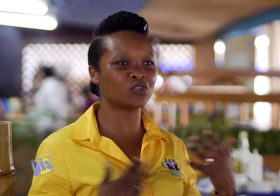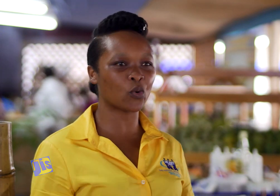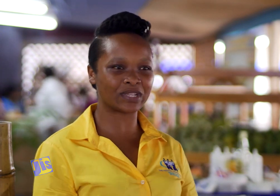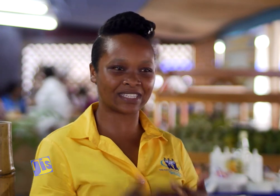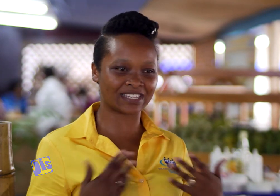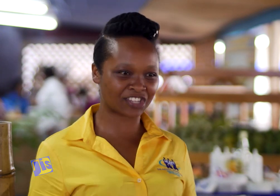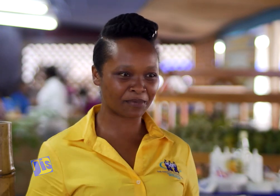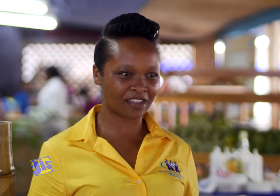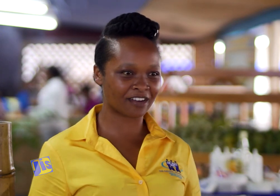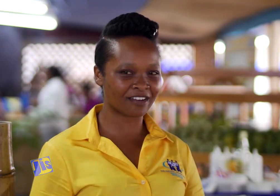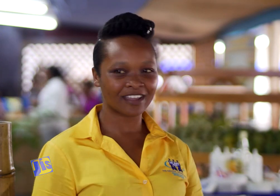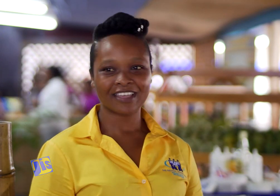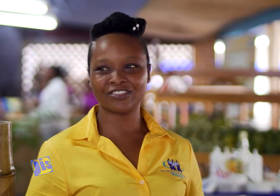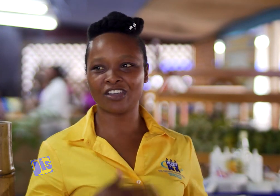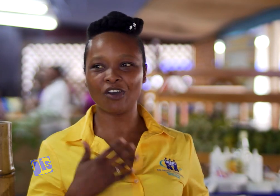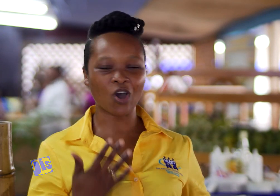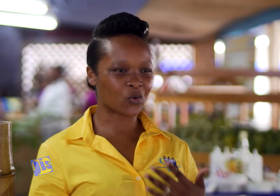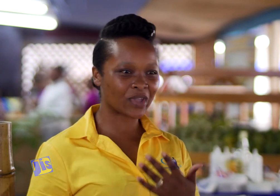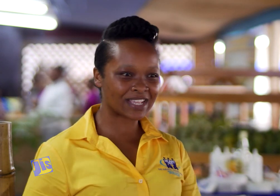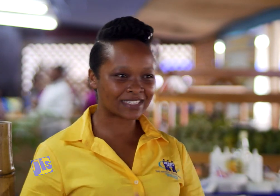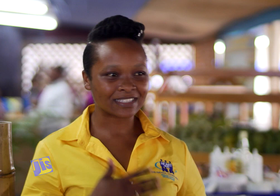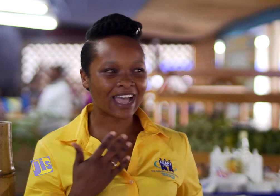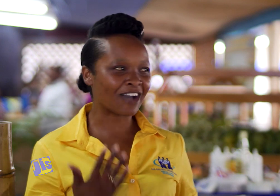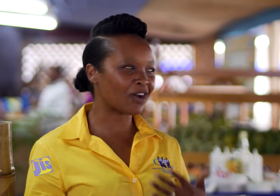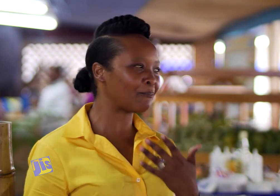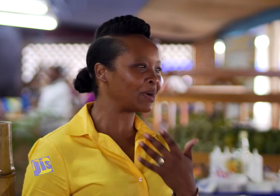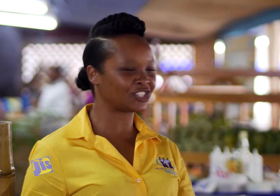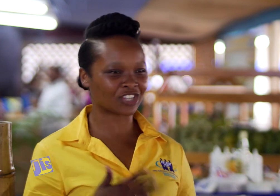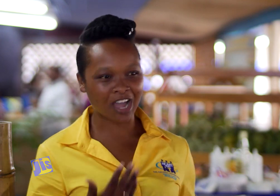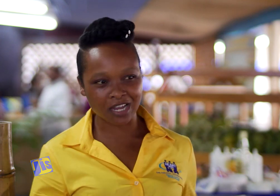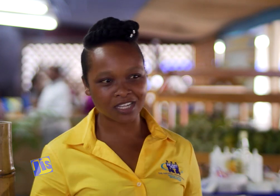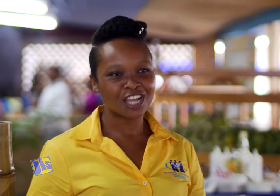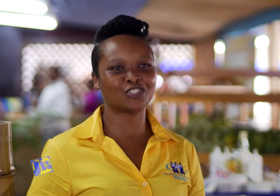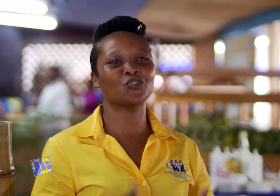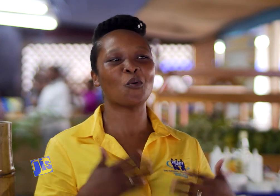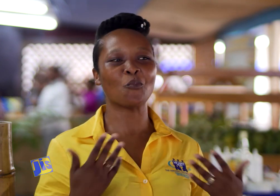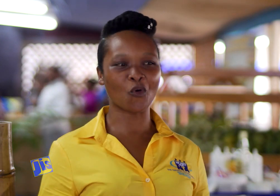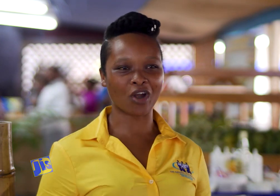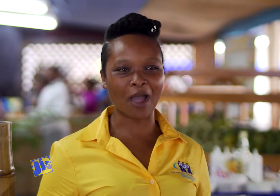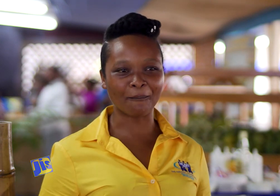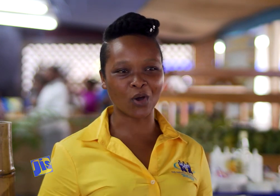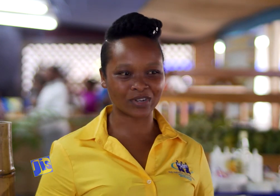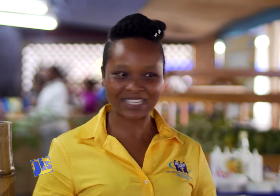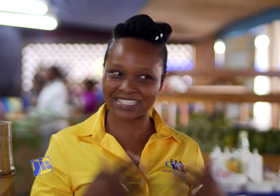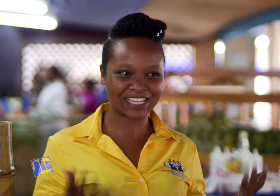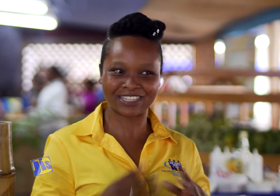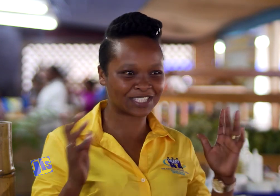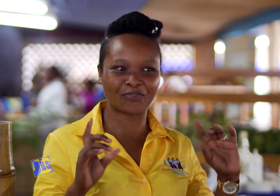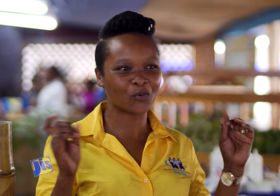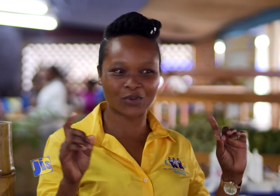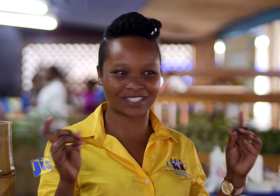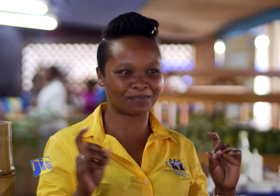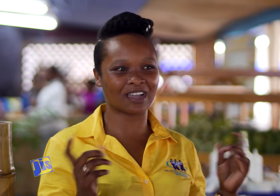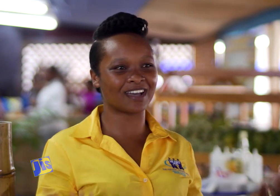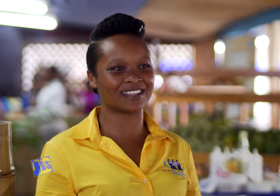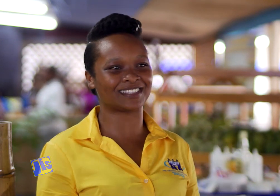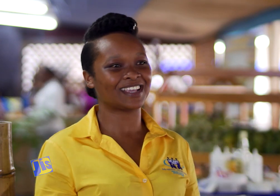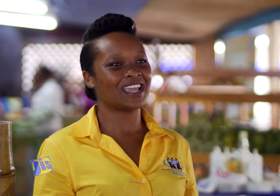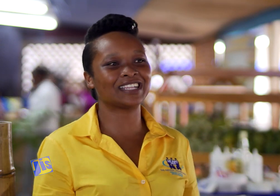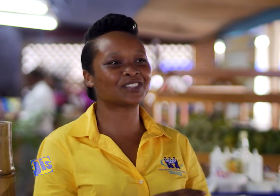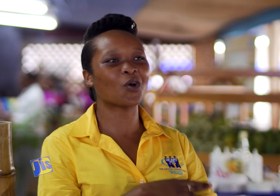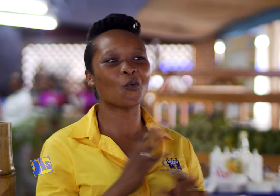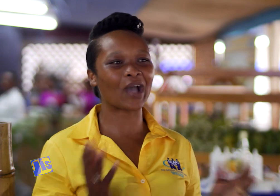So even though we teach them here, they always have a passion to know more about this foods,